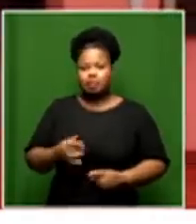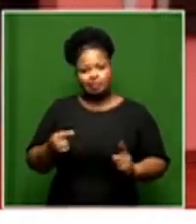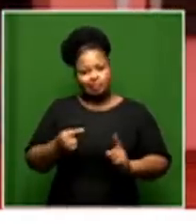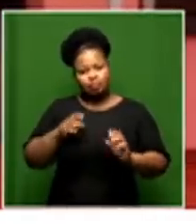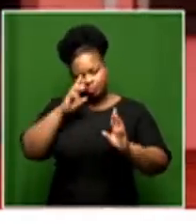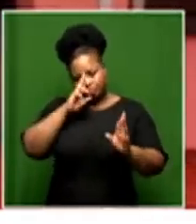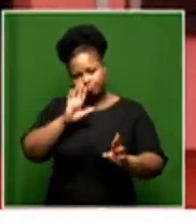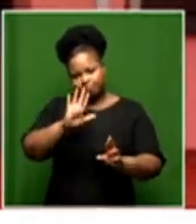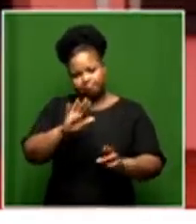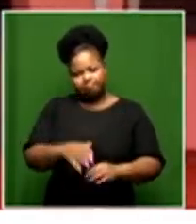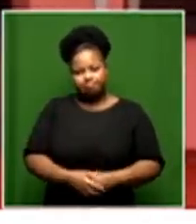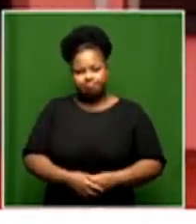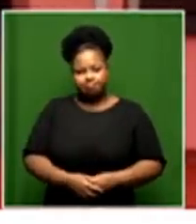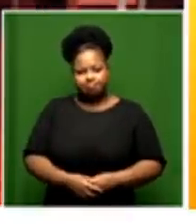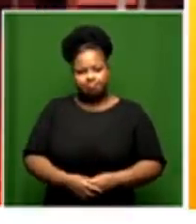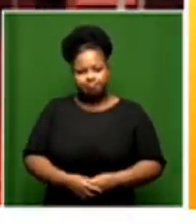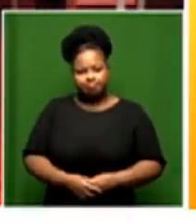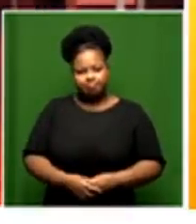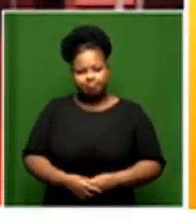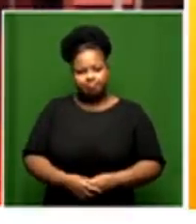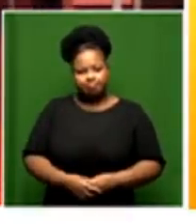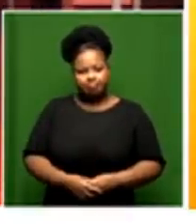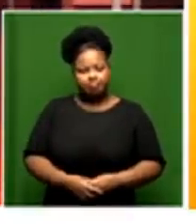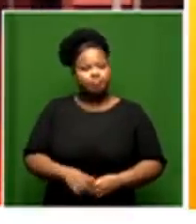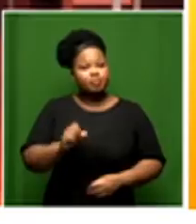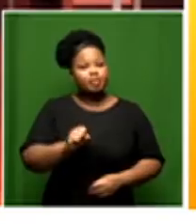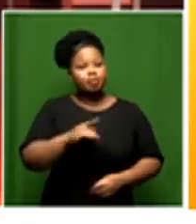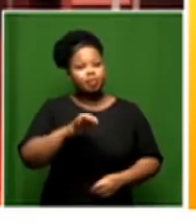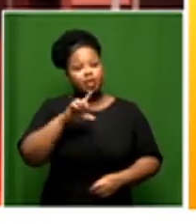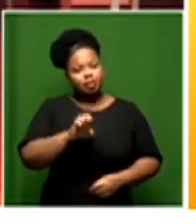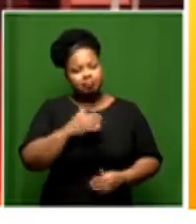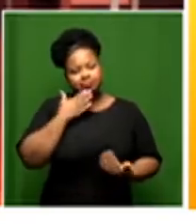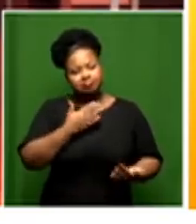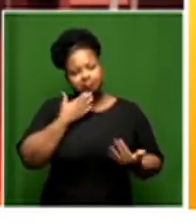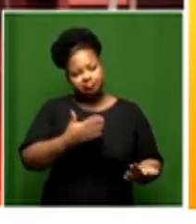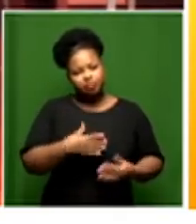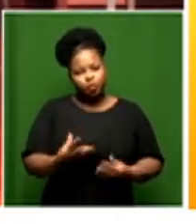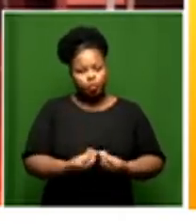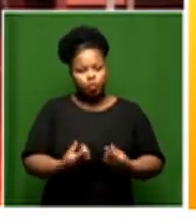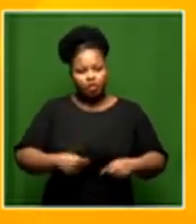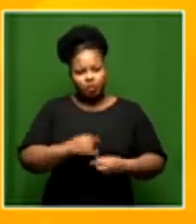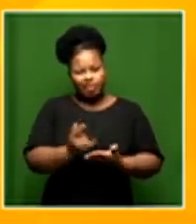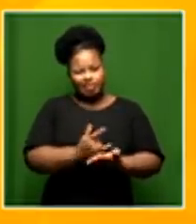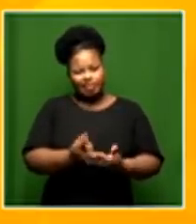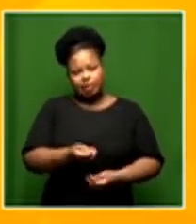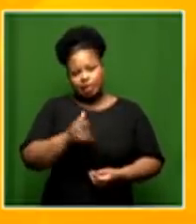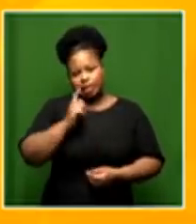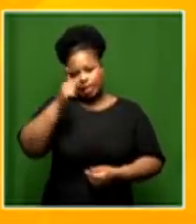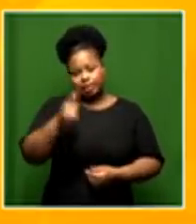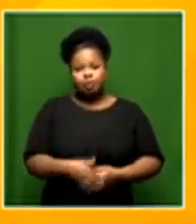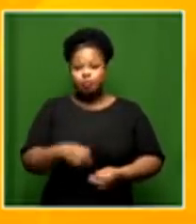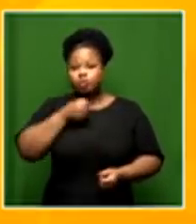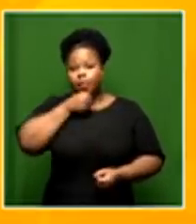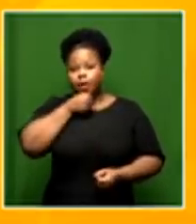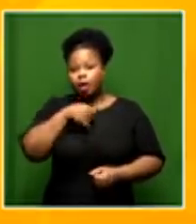be respected. Back to you in studio. All right, Samkele, thank you so much for joining us. We'll be chatting to you a little later on. That is a